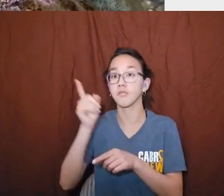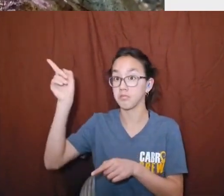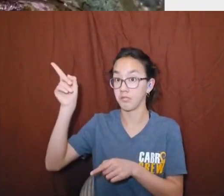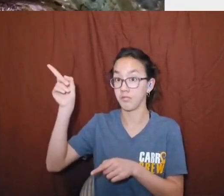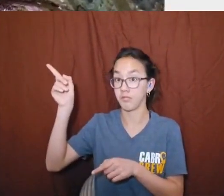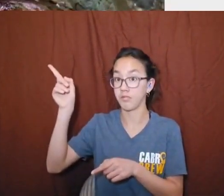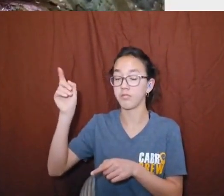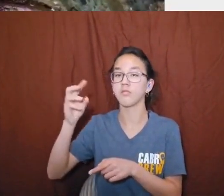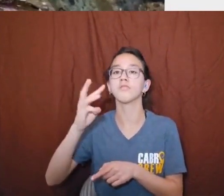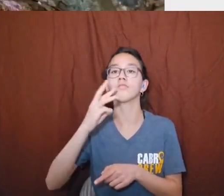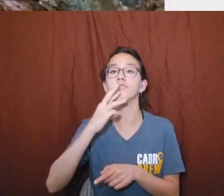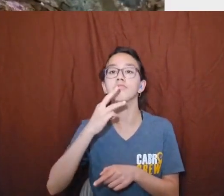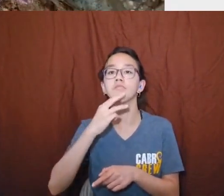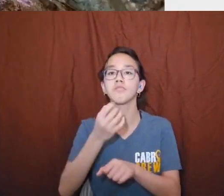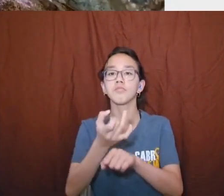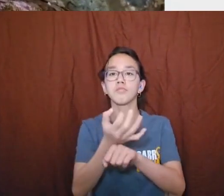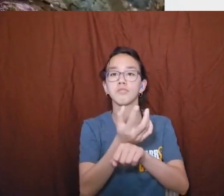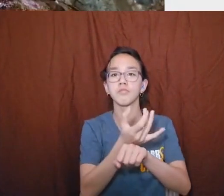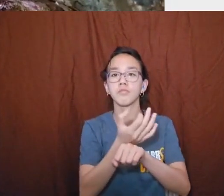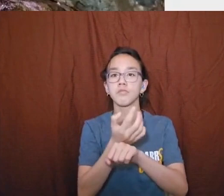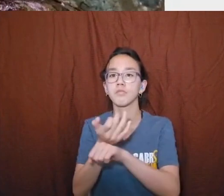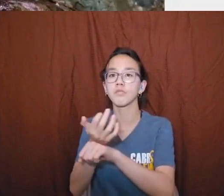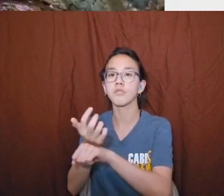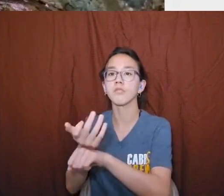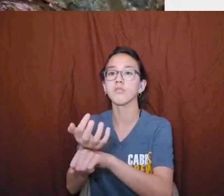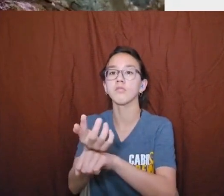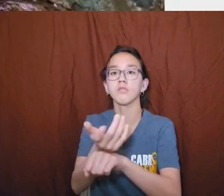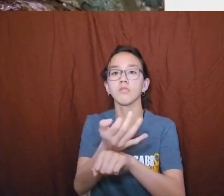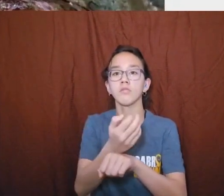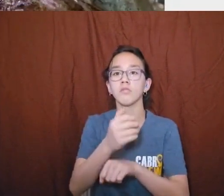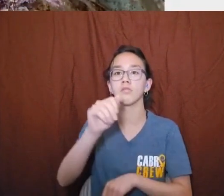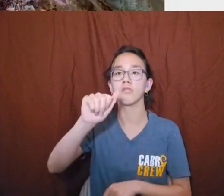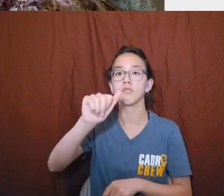It's a sea anemone.